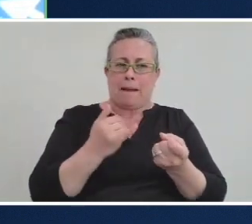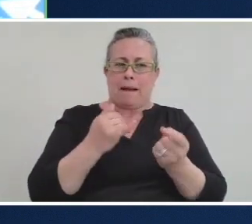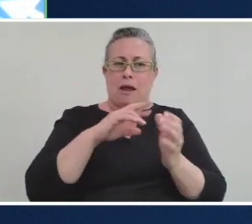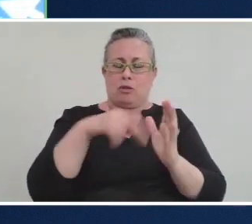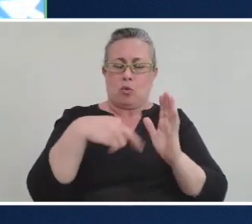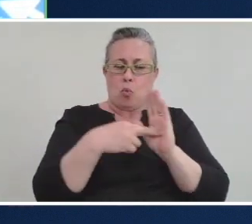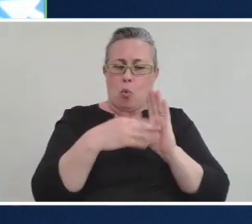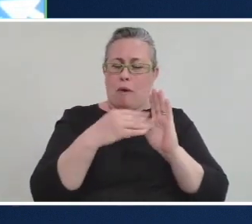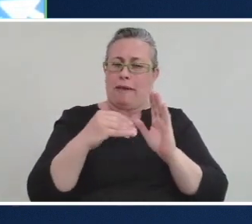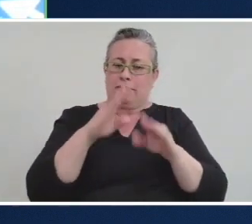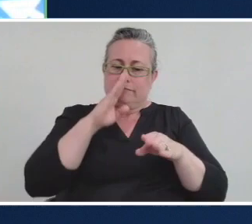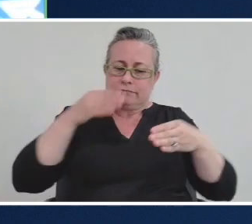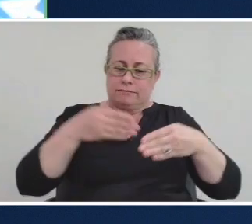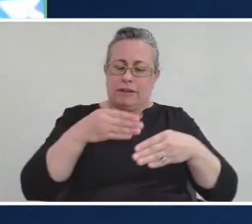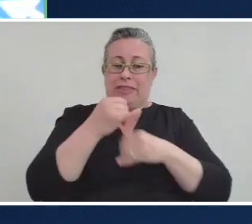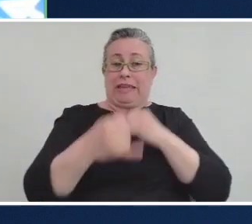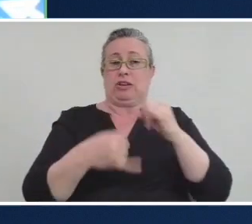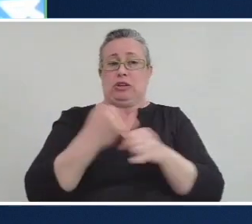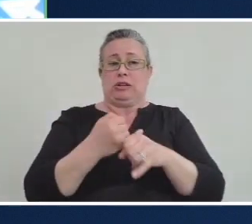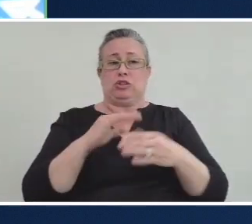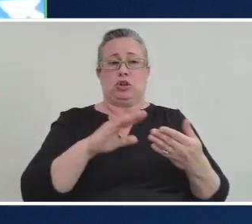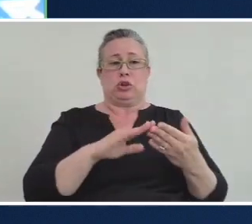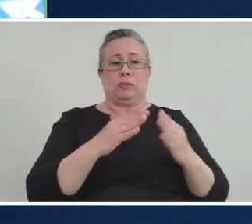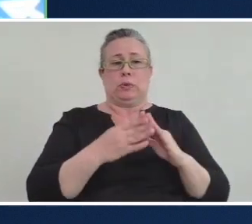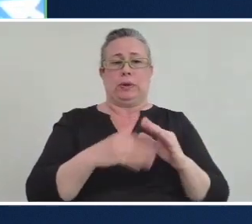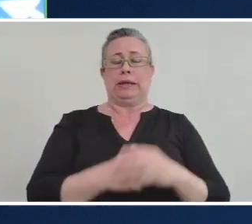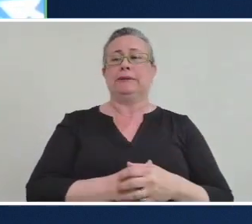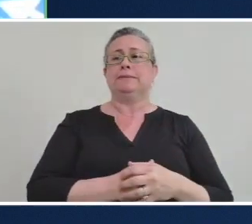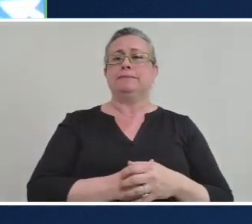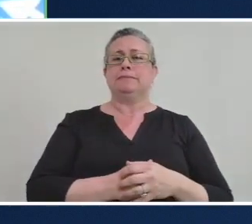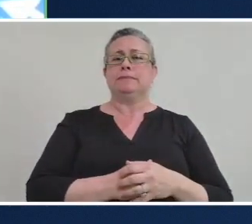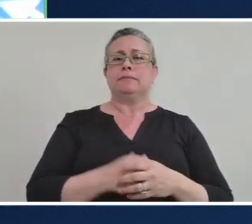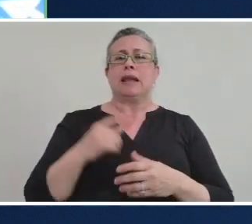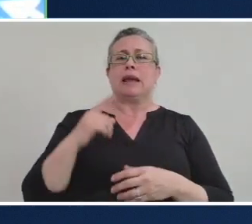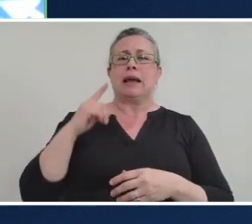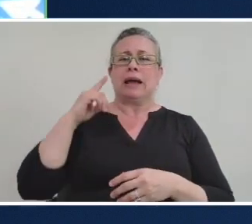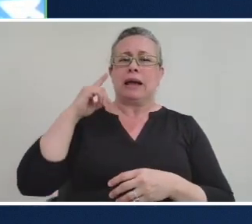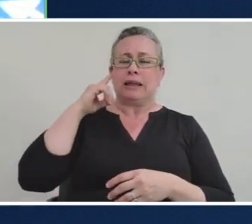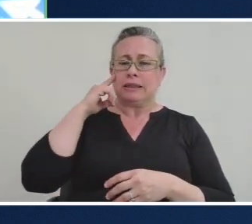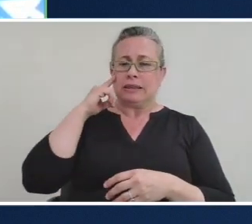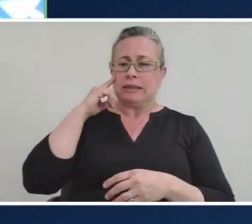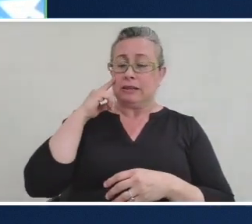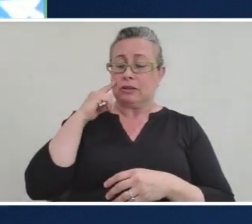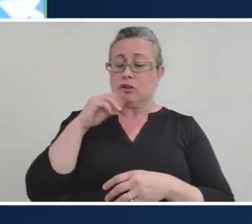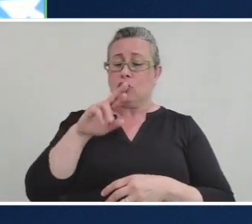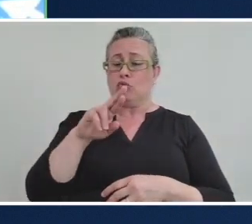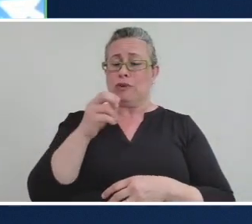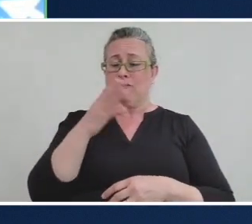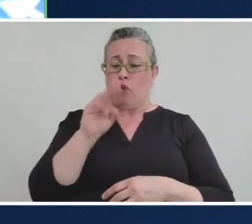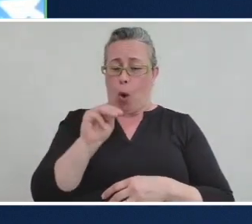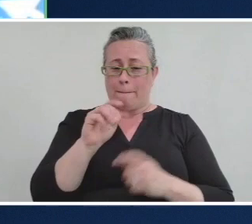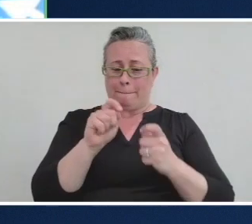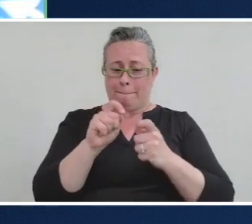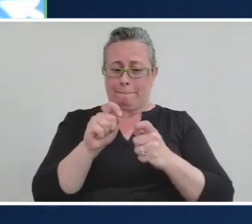community. I think that legal frameworks and reforms are also important before